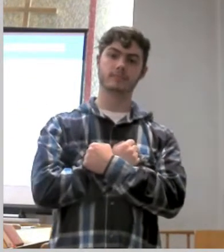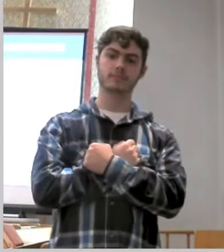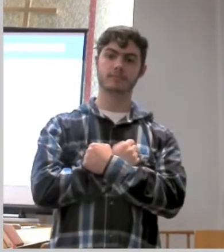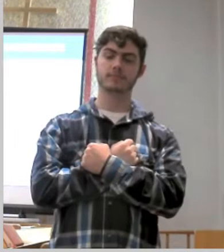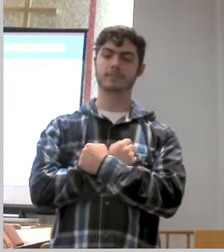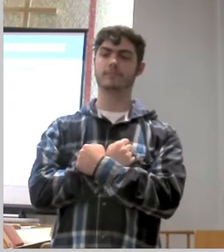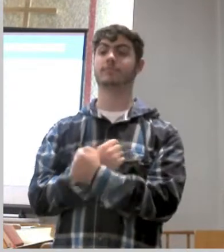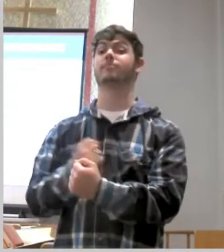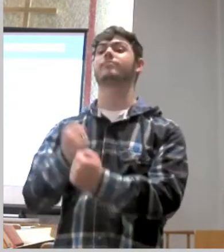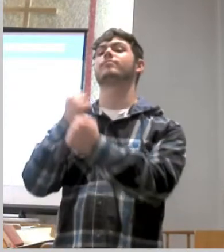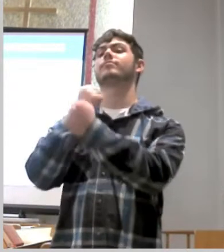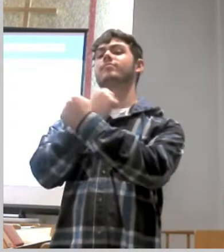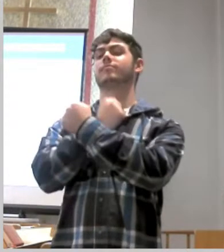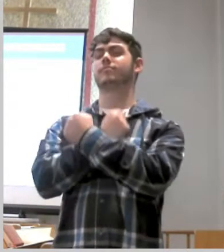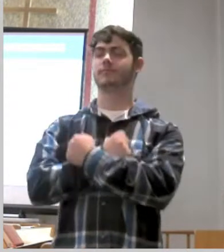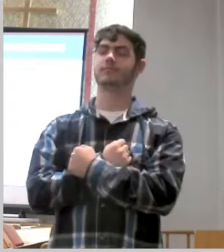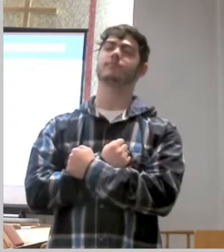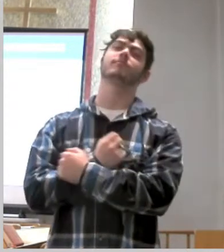love.